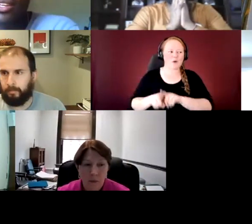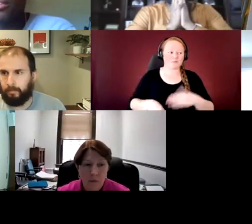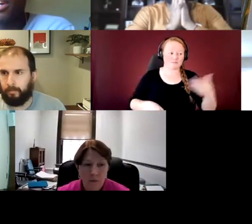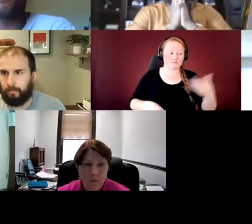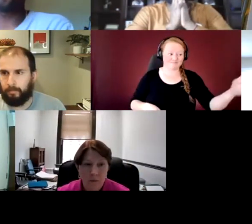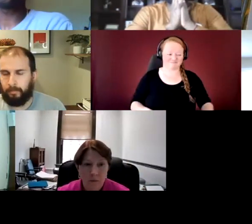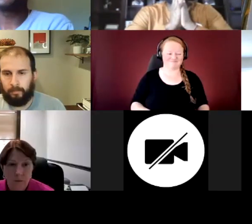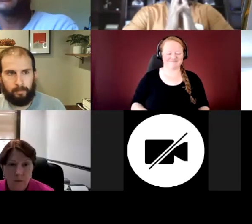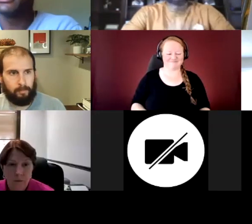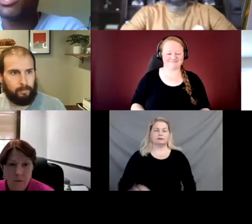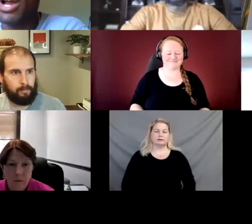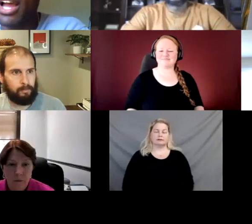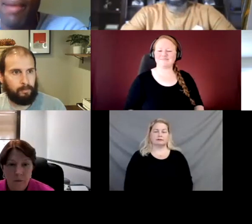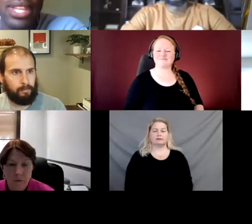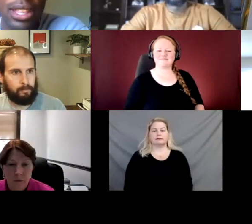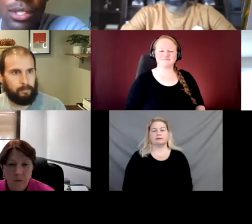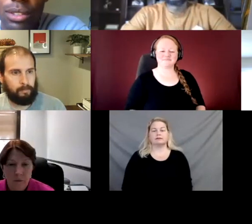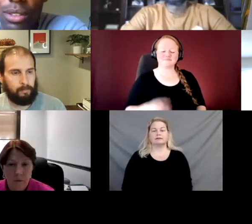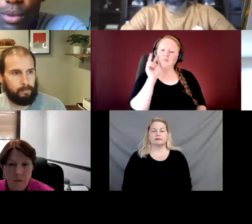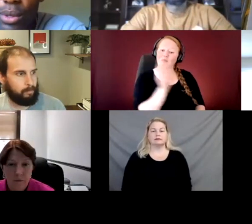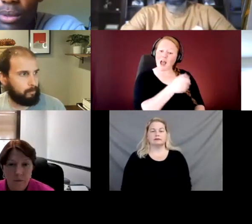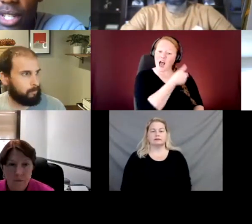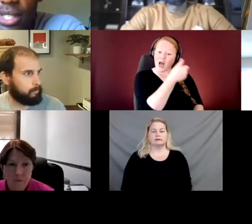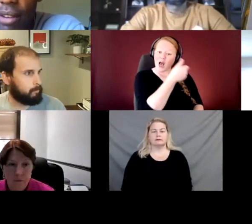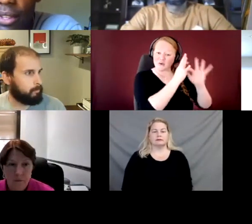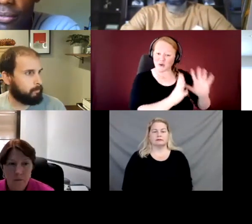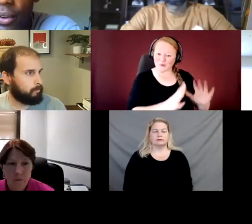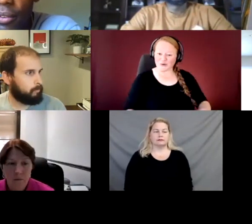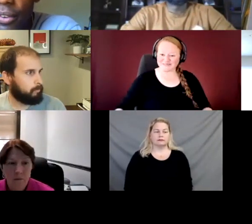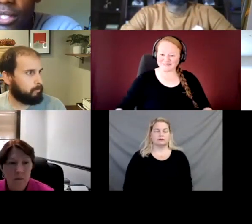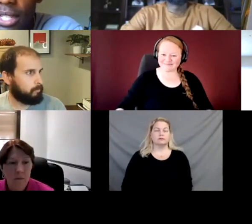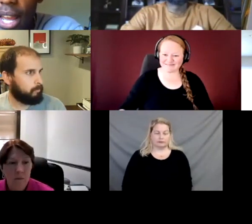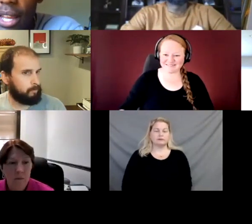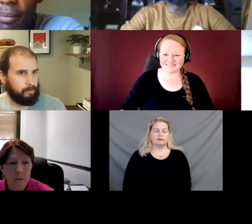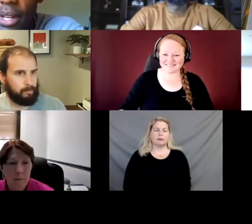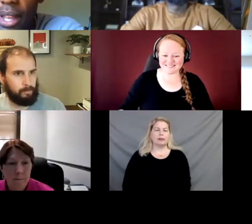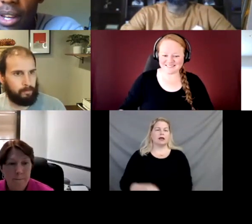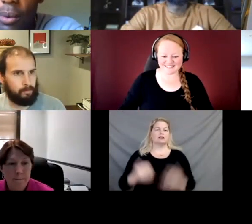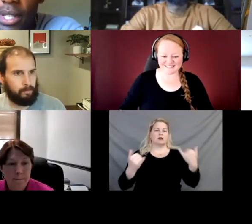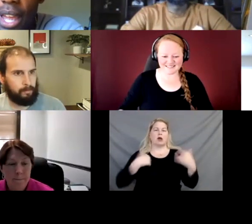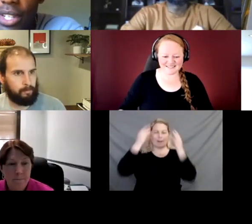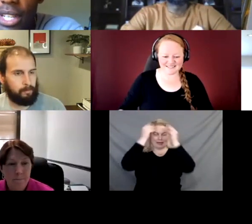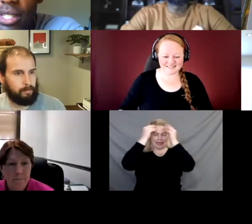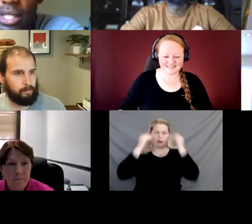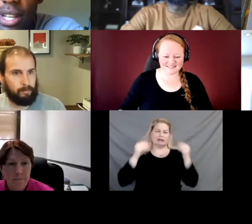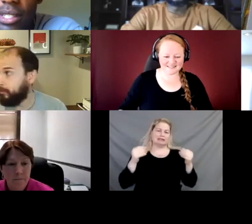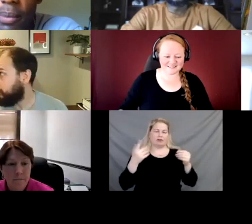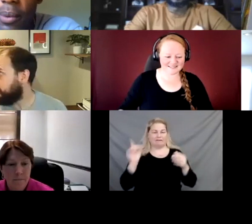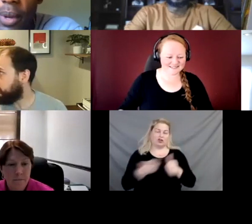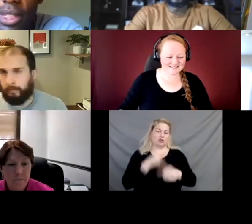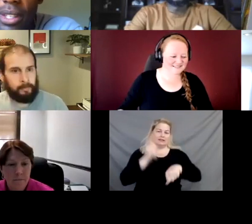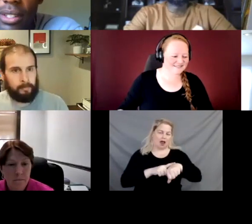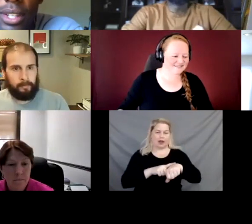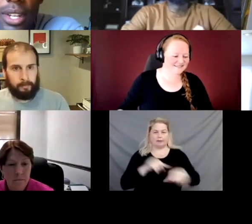Yes, thank you. So I'm thinking this through just now for the first time, and hope to have a chance to